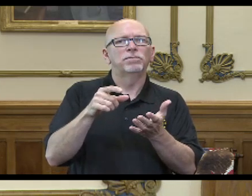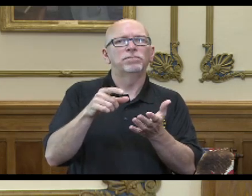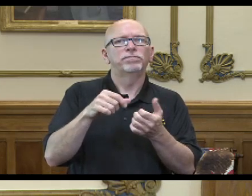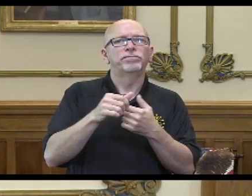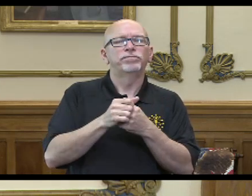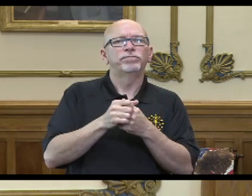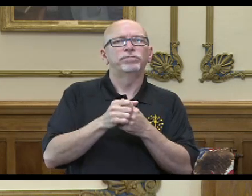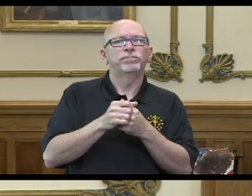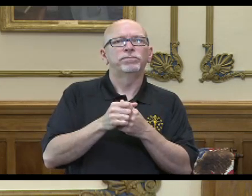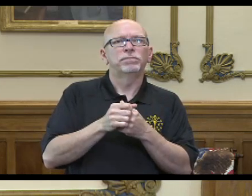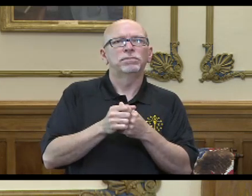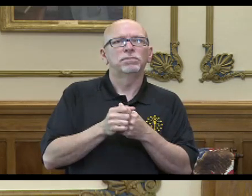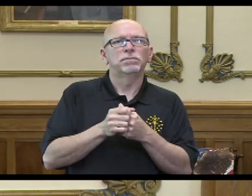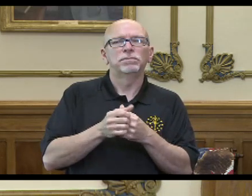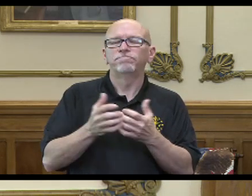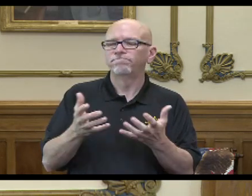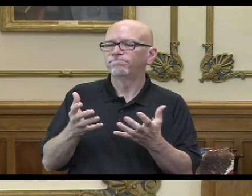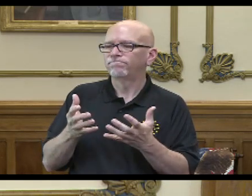are